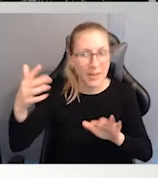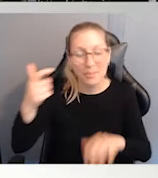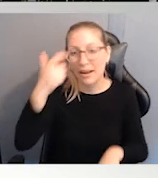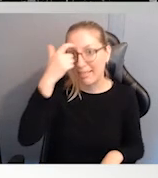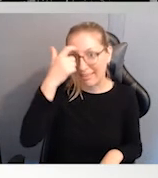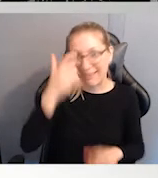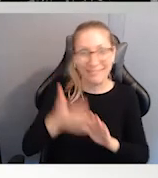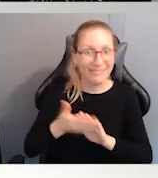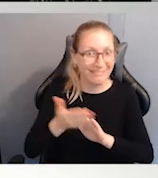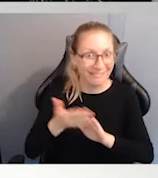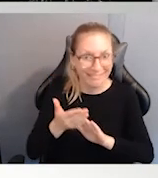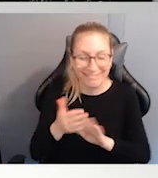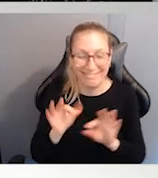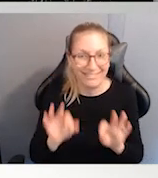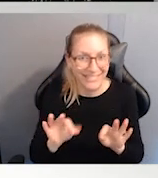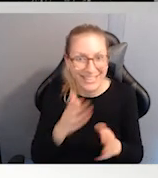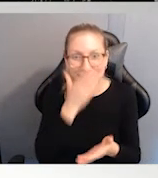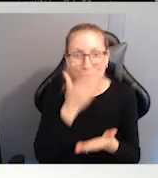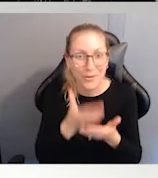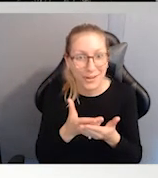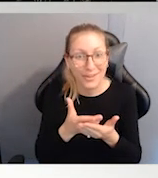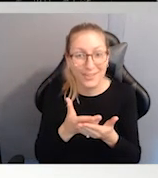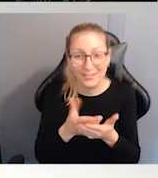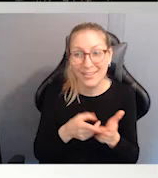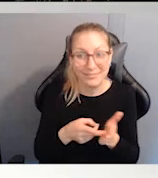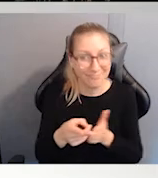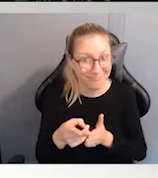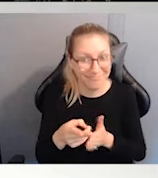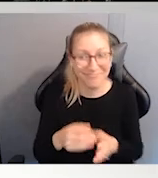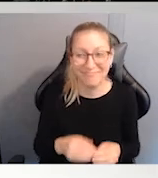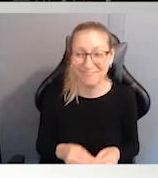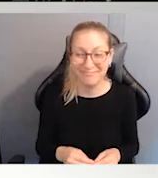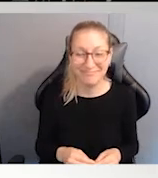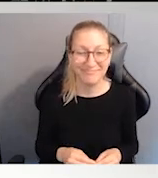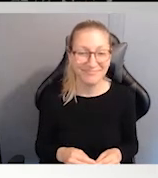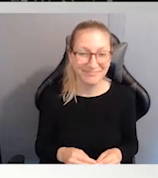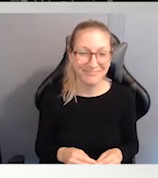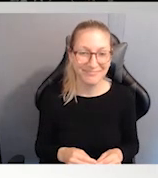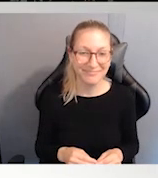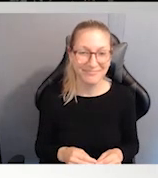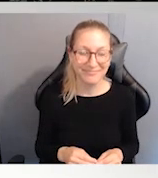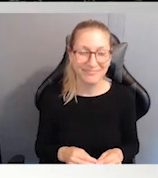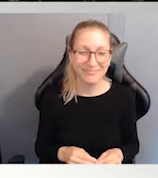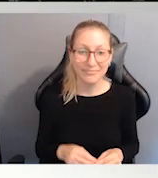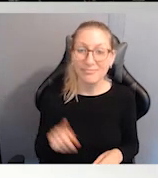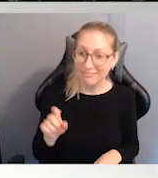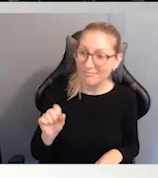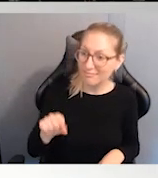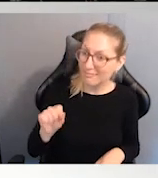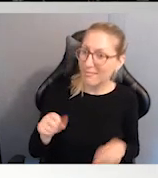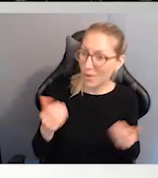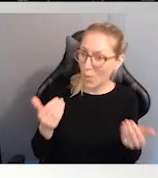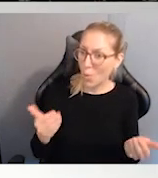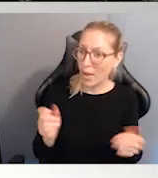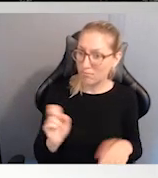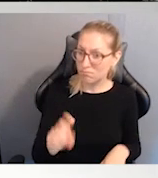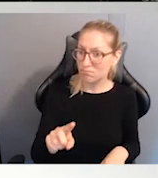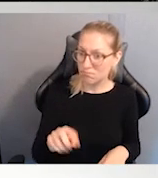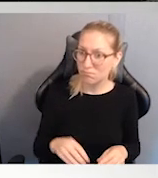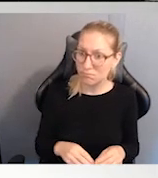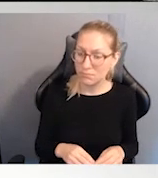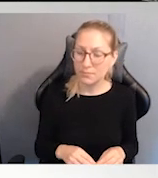I really think that's the truth. Yes, ask them. Yeah,